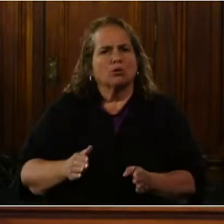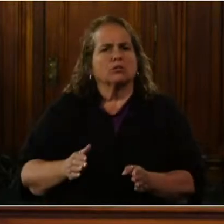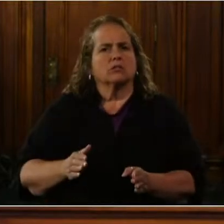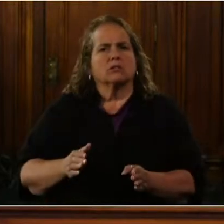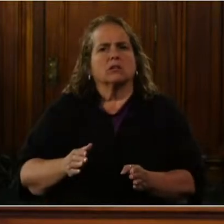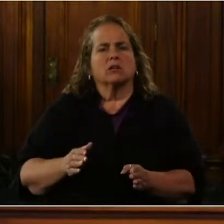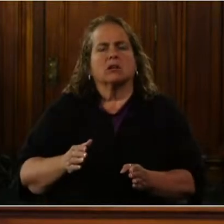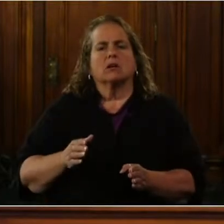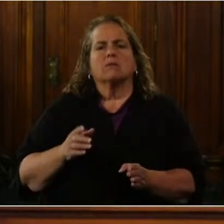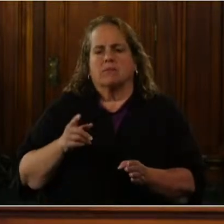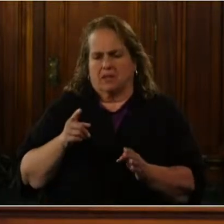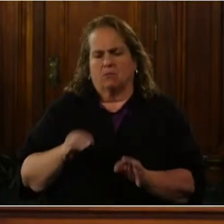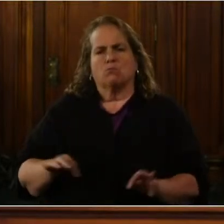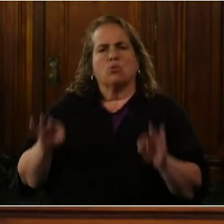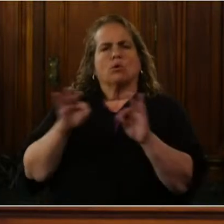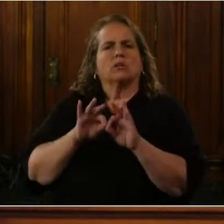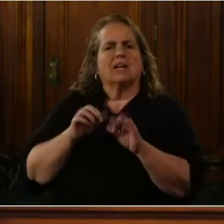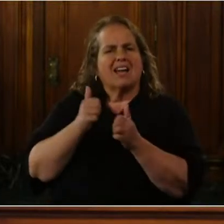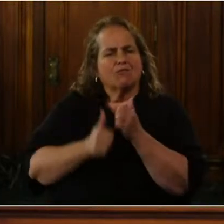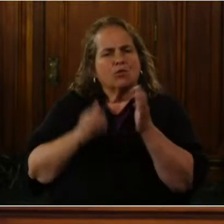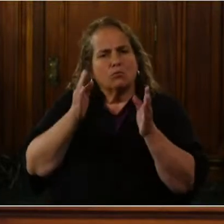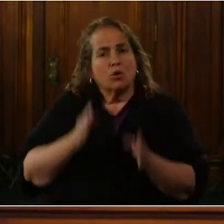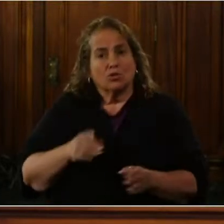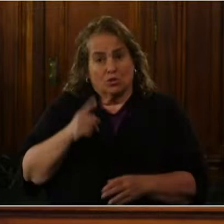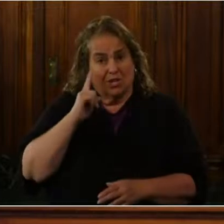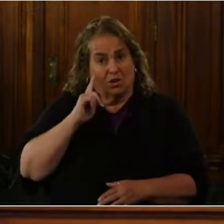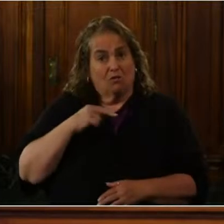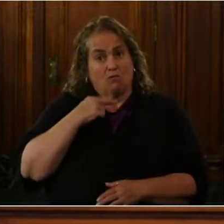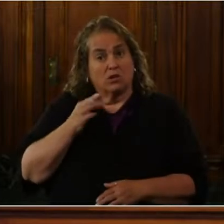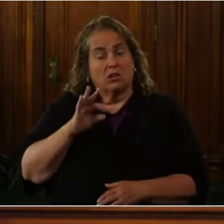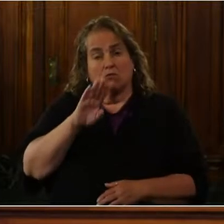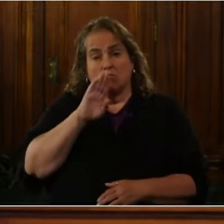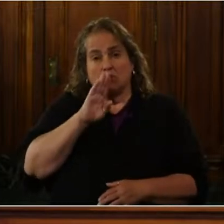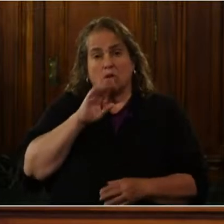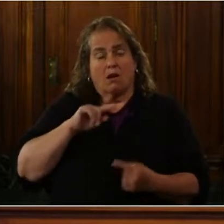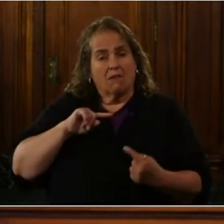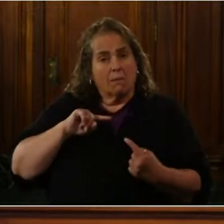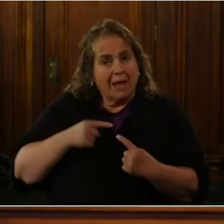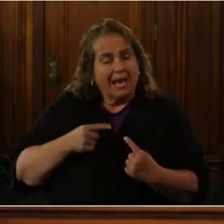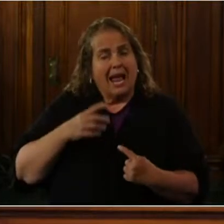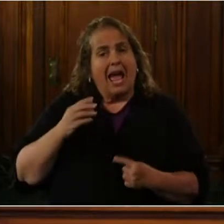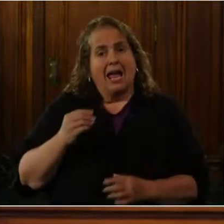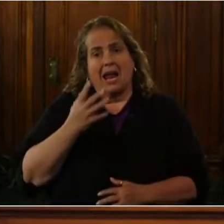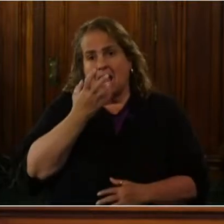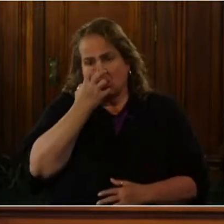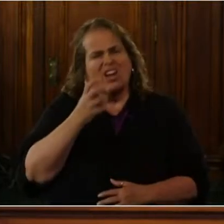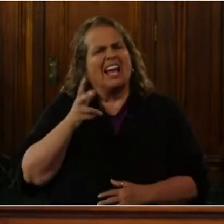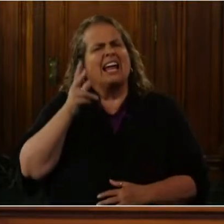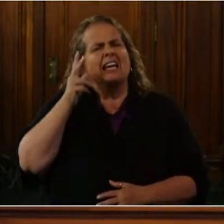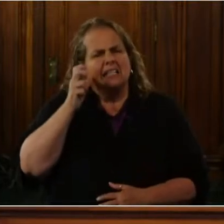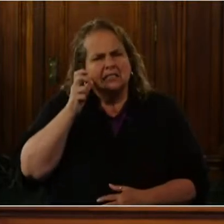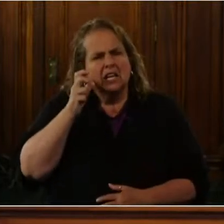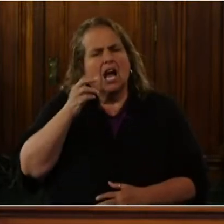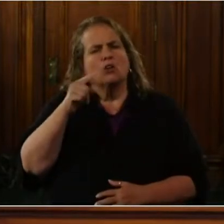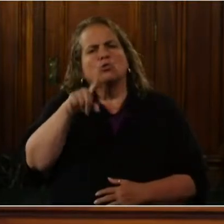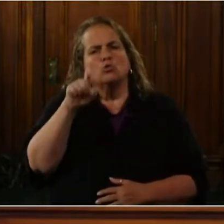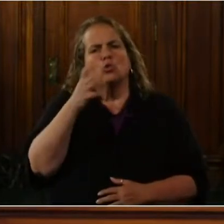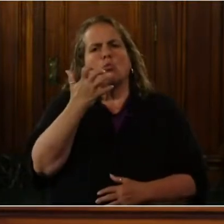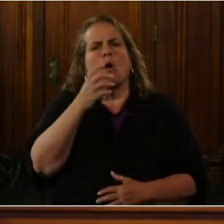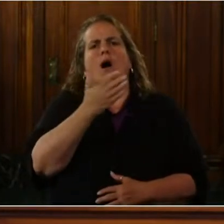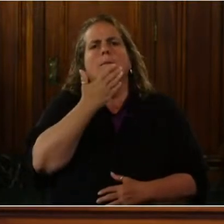we're hearing so many voices of frustration and pain and anger. We ought to listen, and we all should want a better